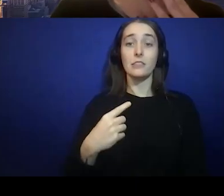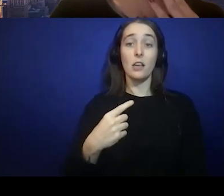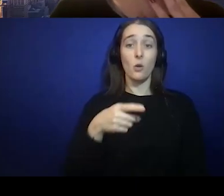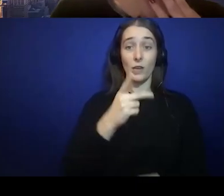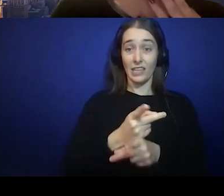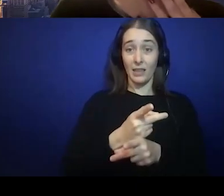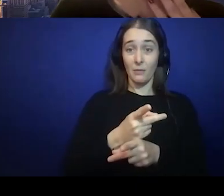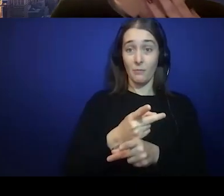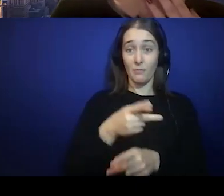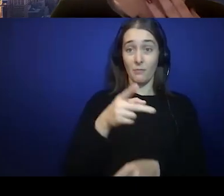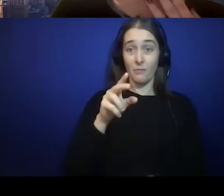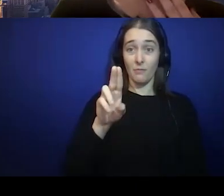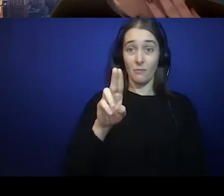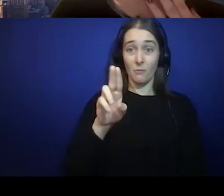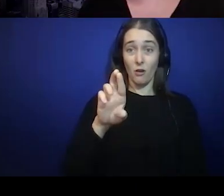hyperlink?